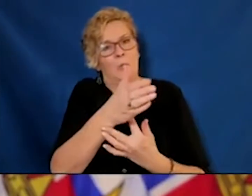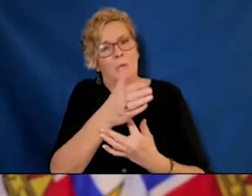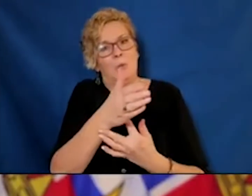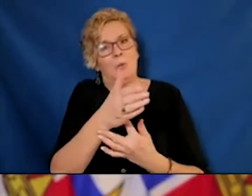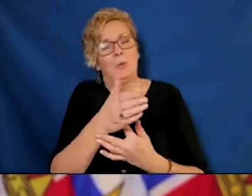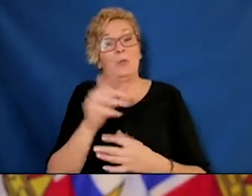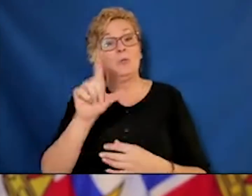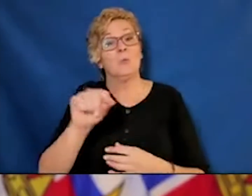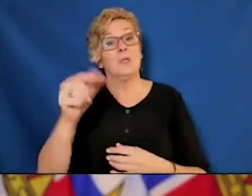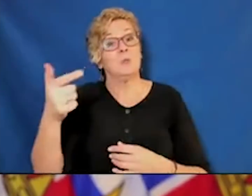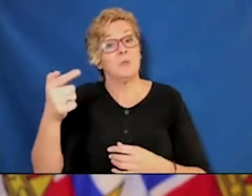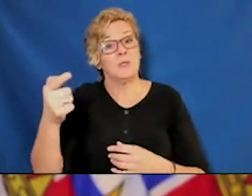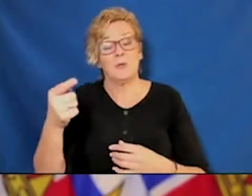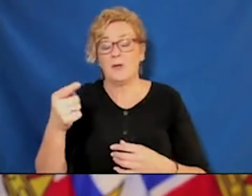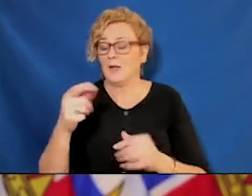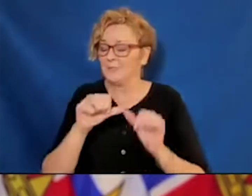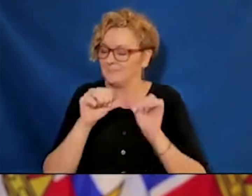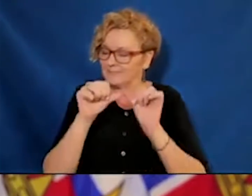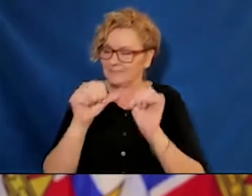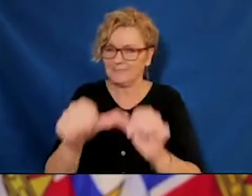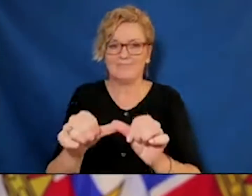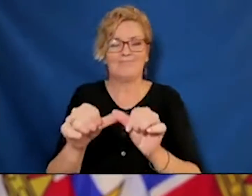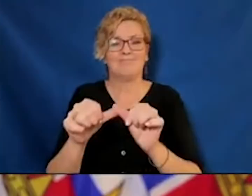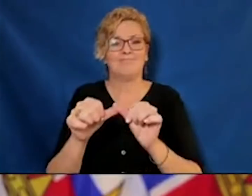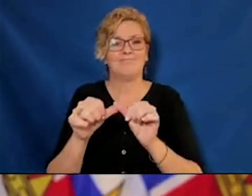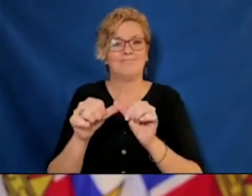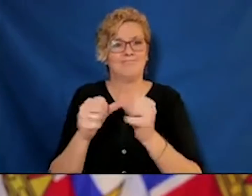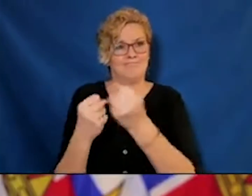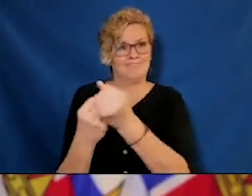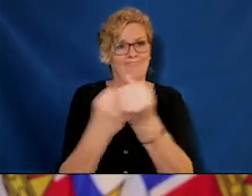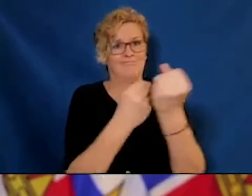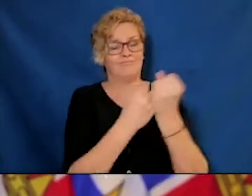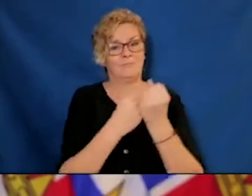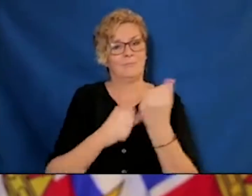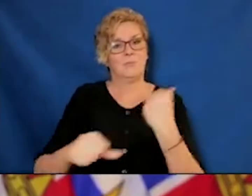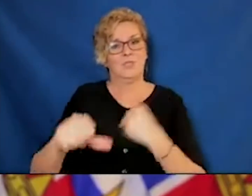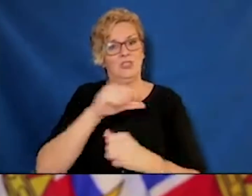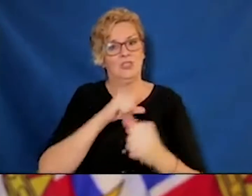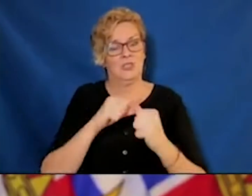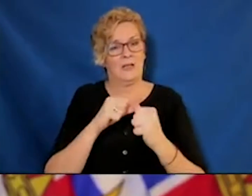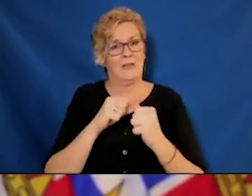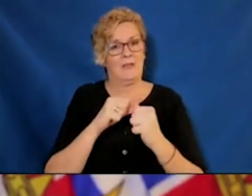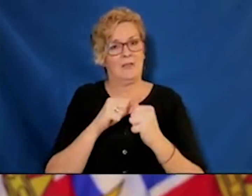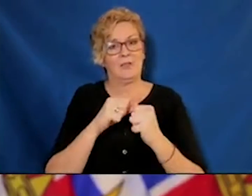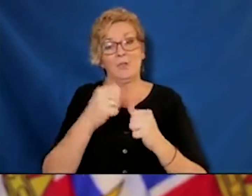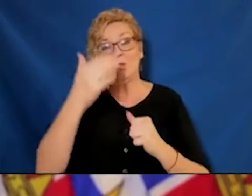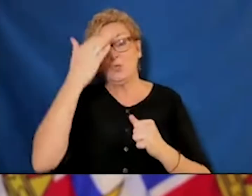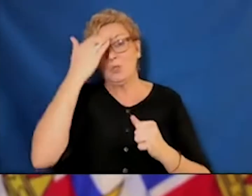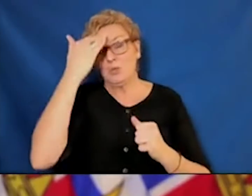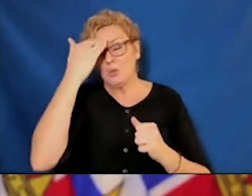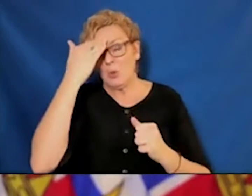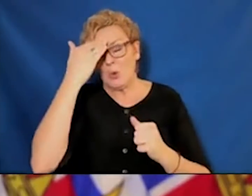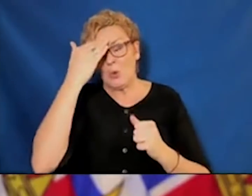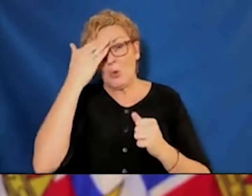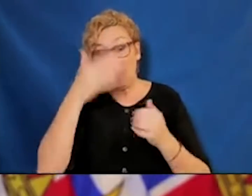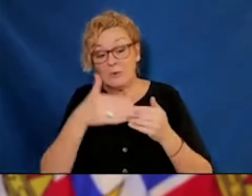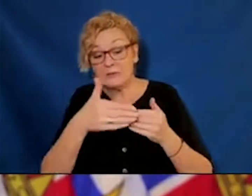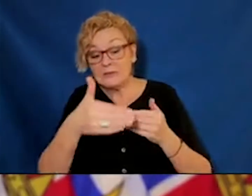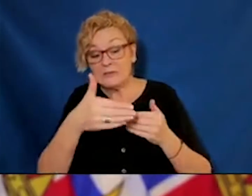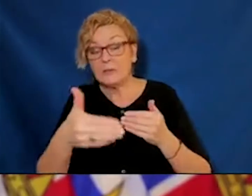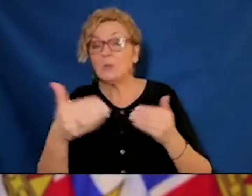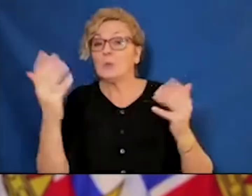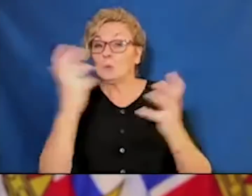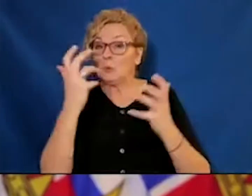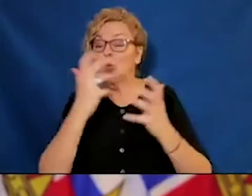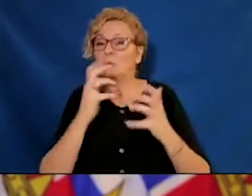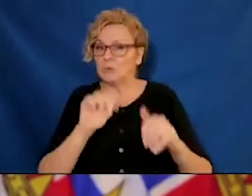now, as we are coming to that end game, as we are going through this period that is the most challenging. We have